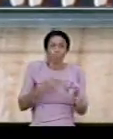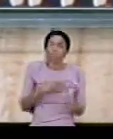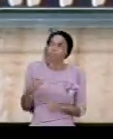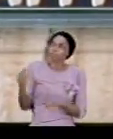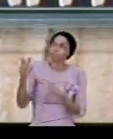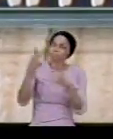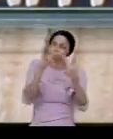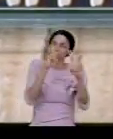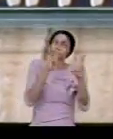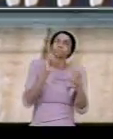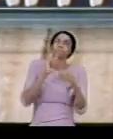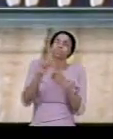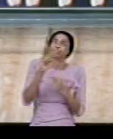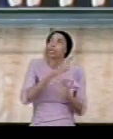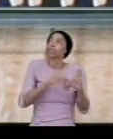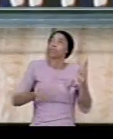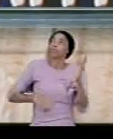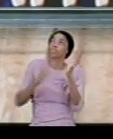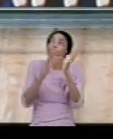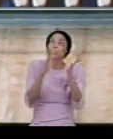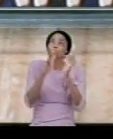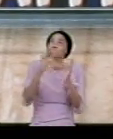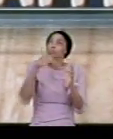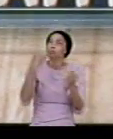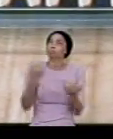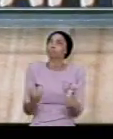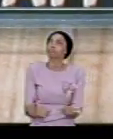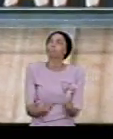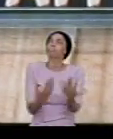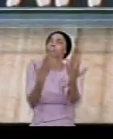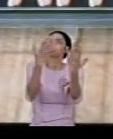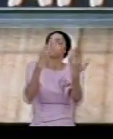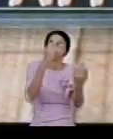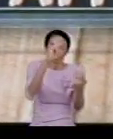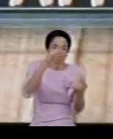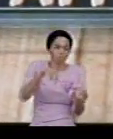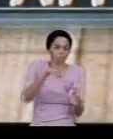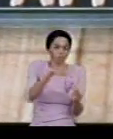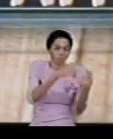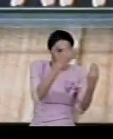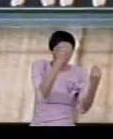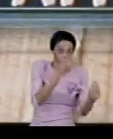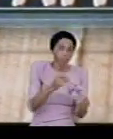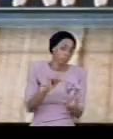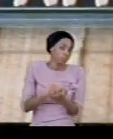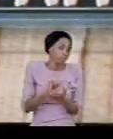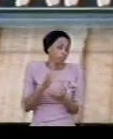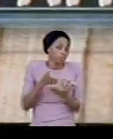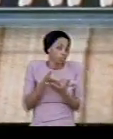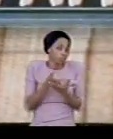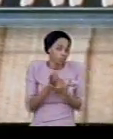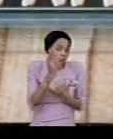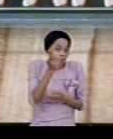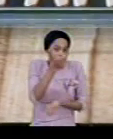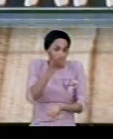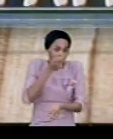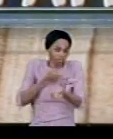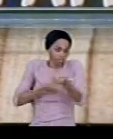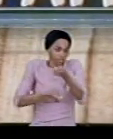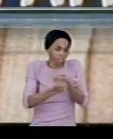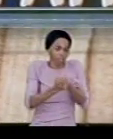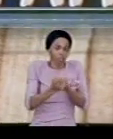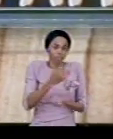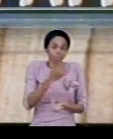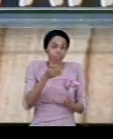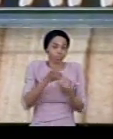that through him, his sacrifice, his substitution, we can be saved